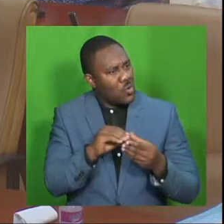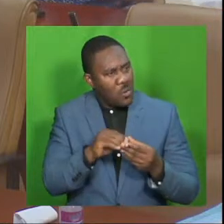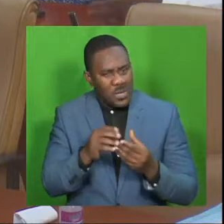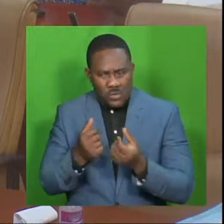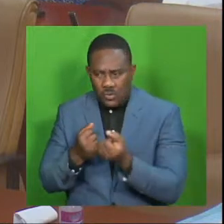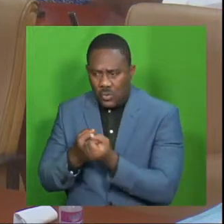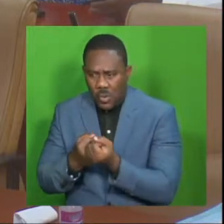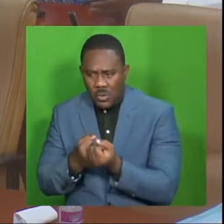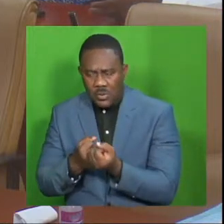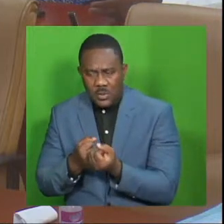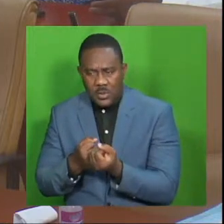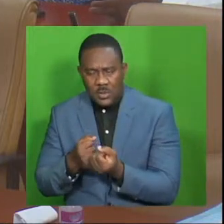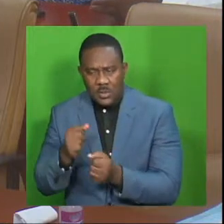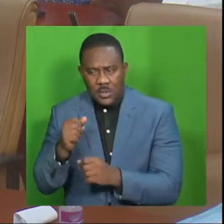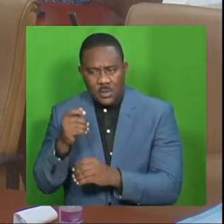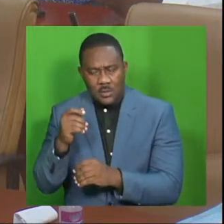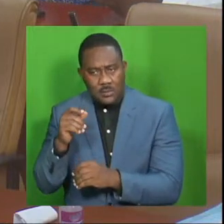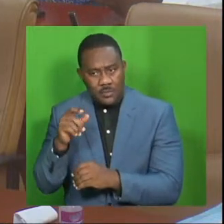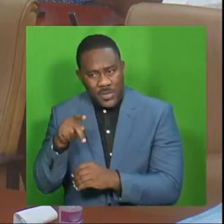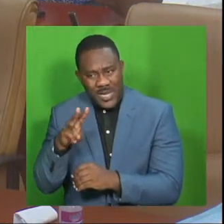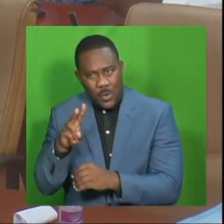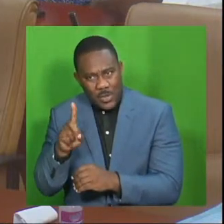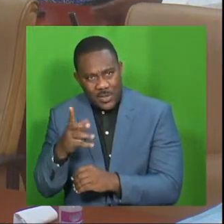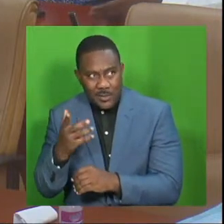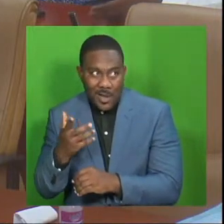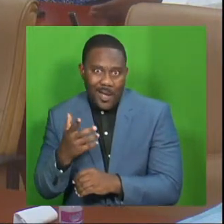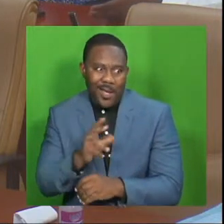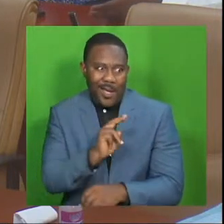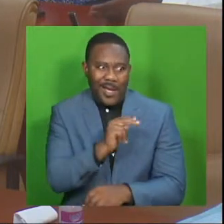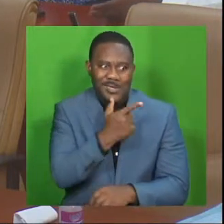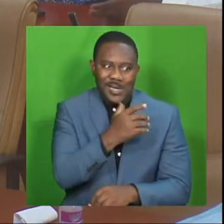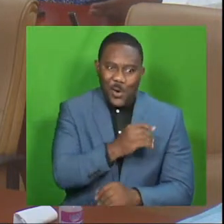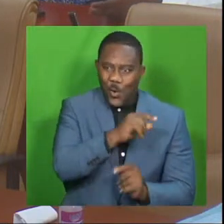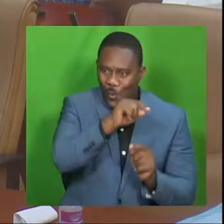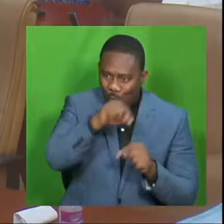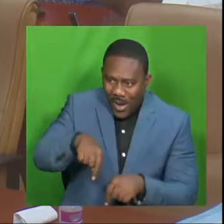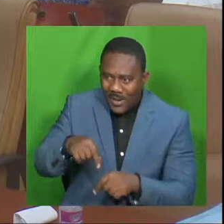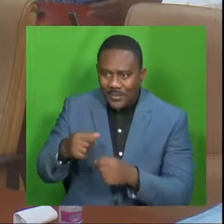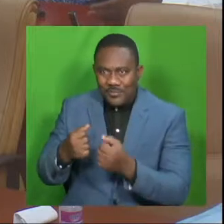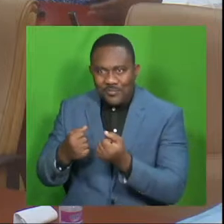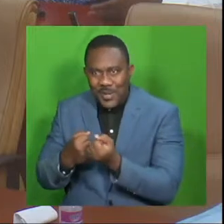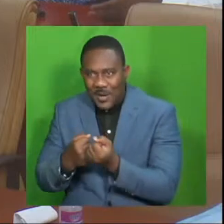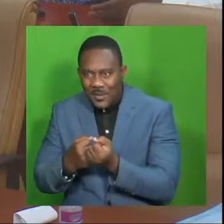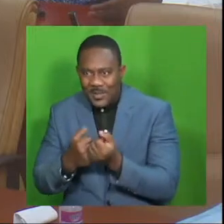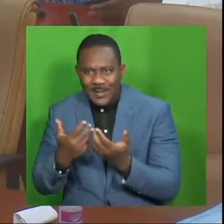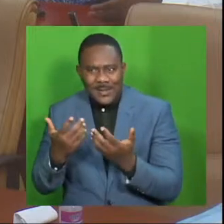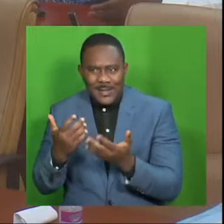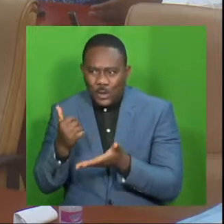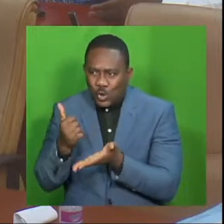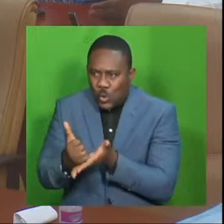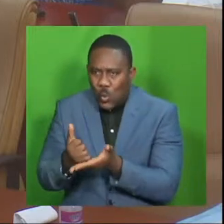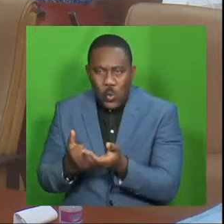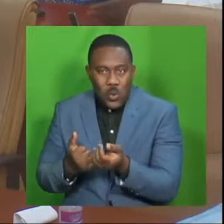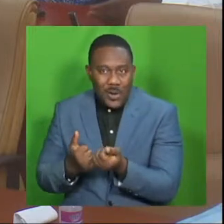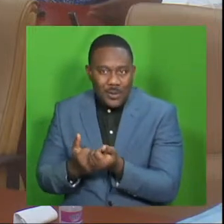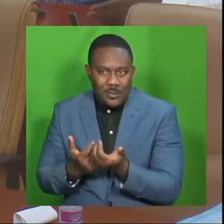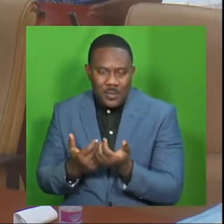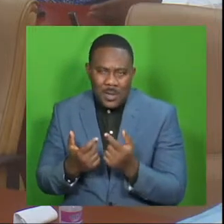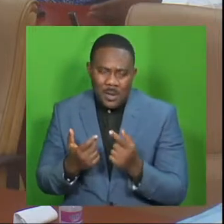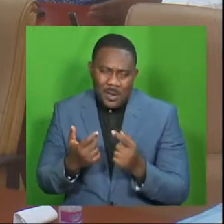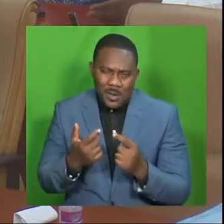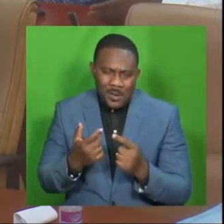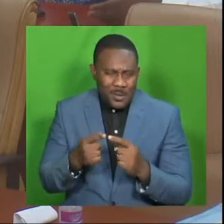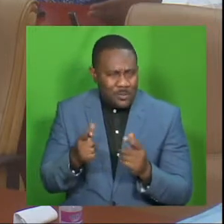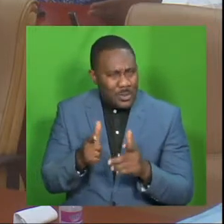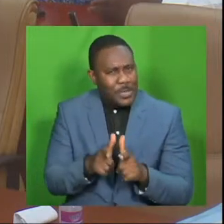and then intermittently they come in to put out one or two interventions. We need to mainstream it.